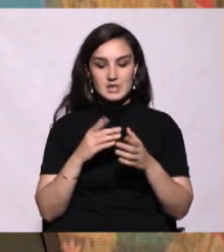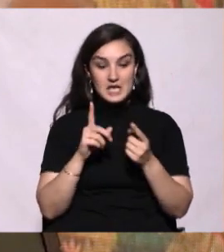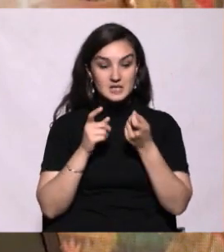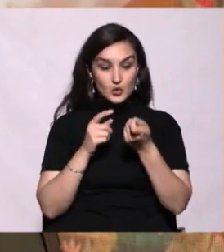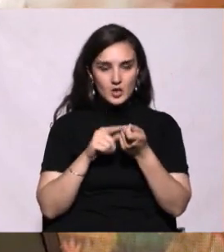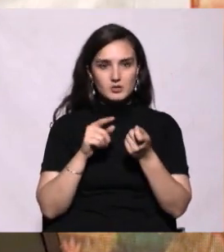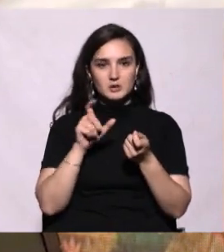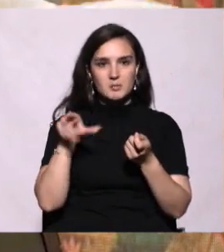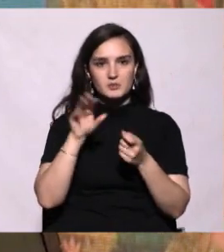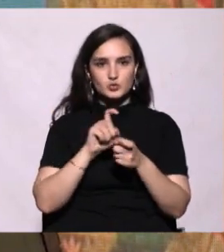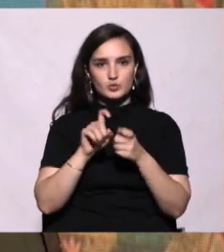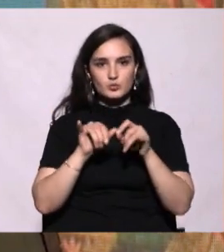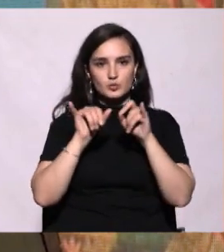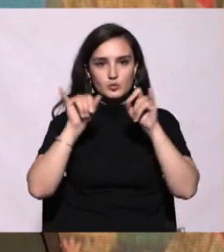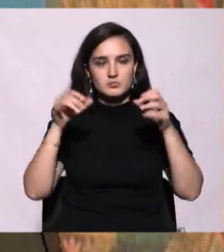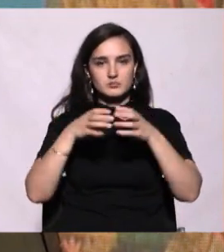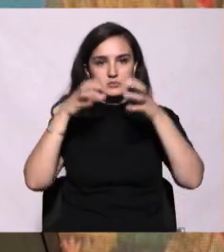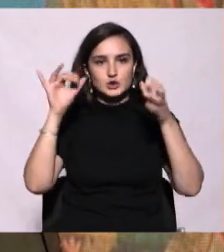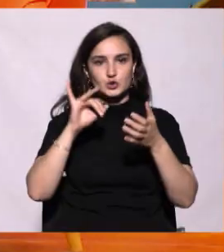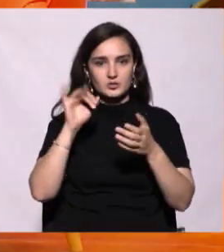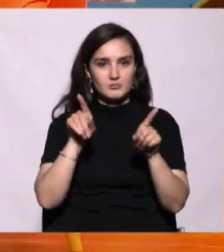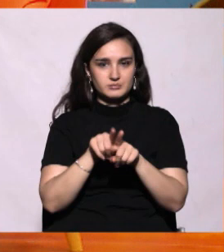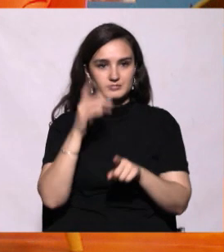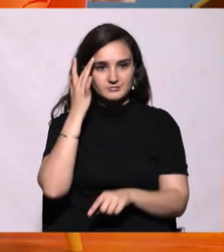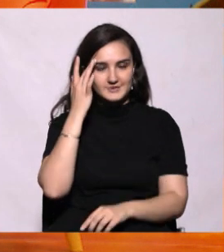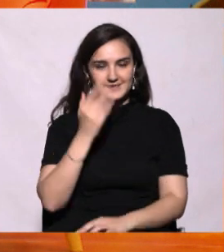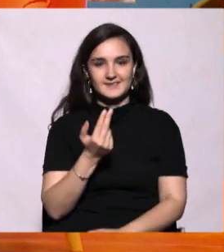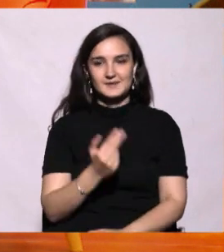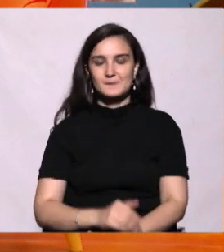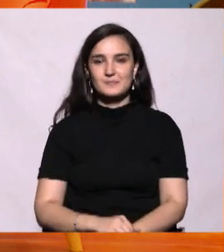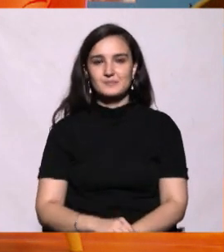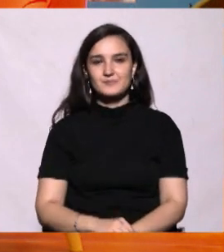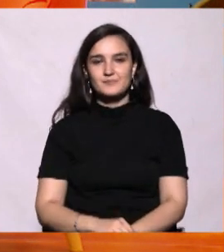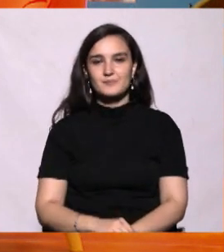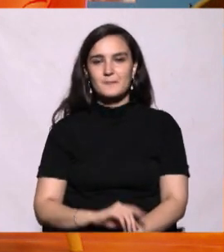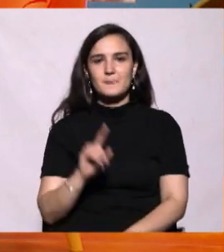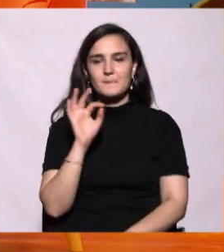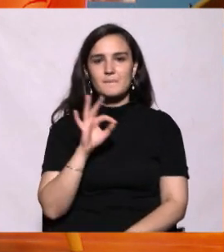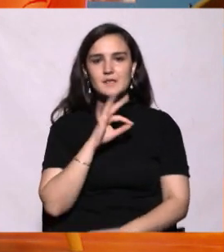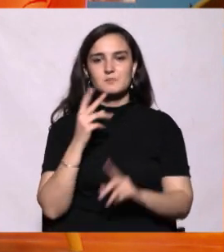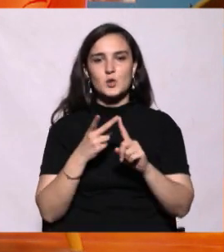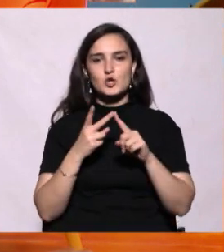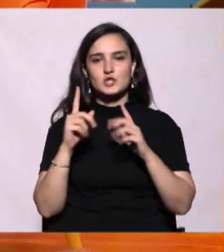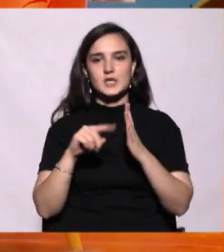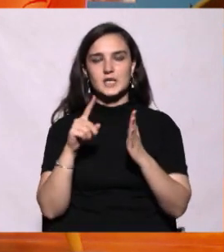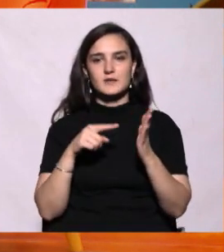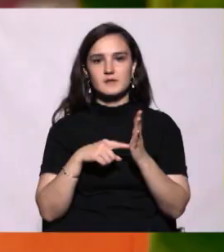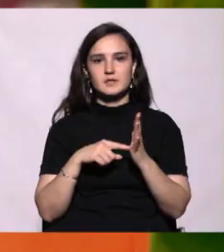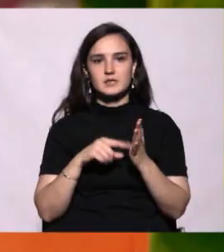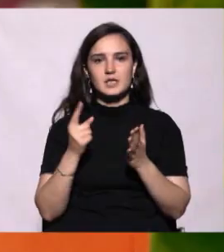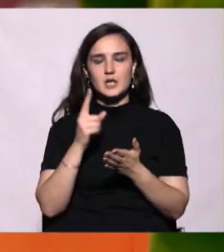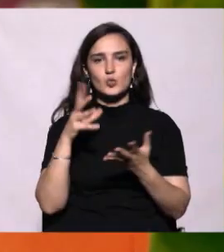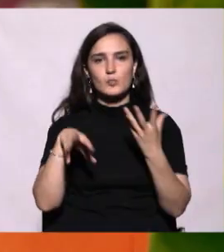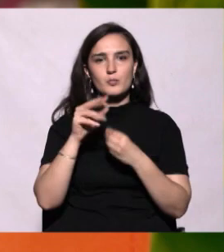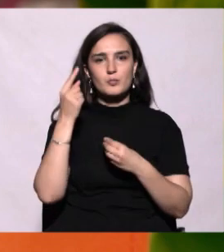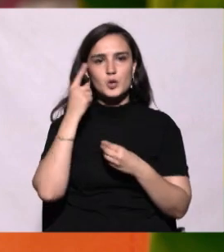becomes bigger and bigger and bigger as more people talk about it. Yeah. Definitely. Good answer. So, what about the second question? Why do